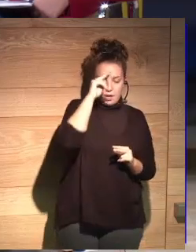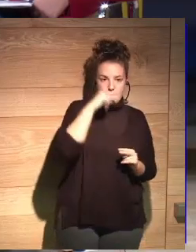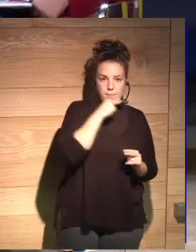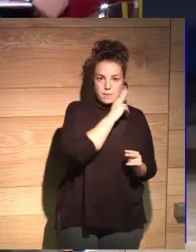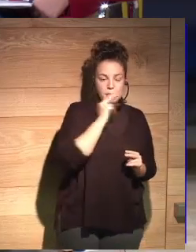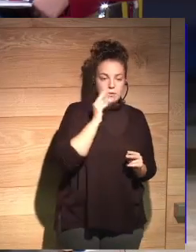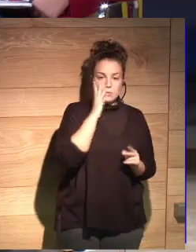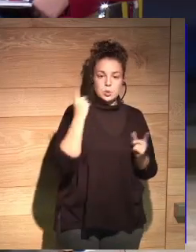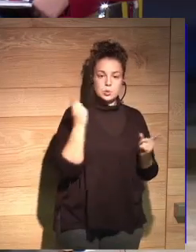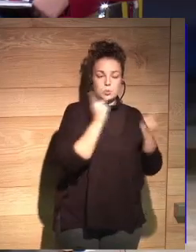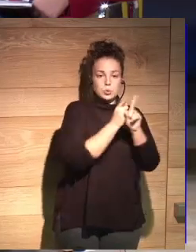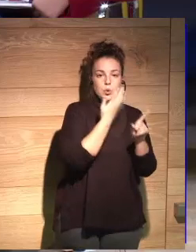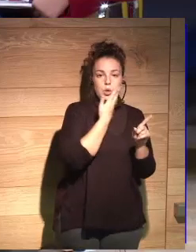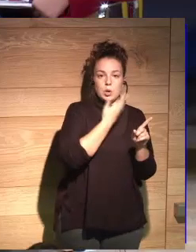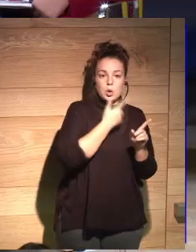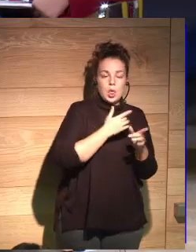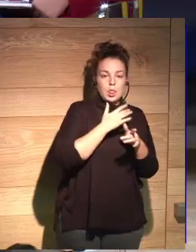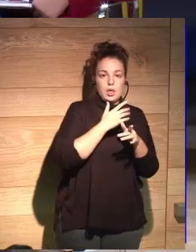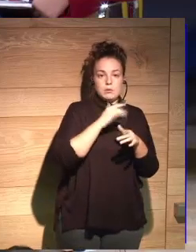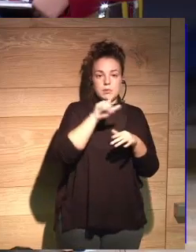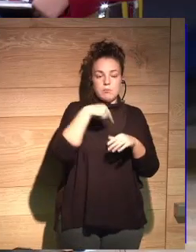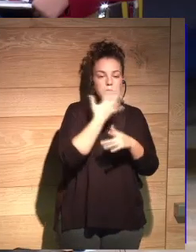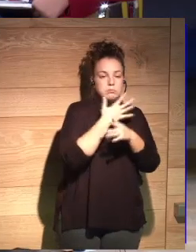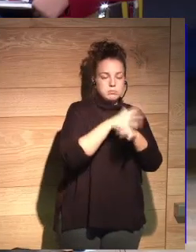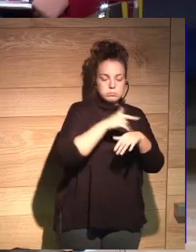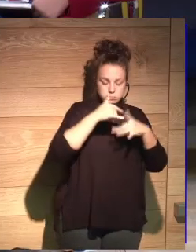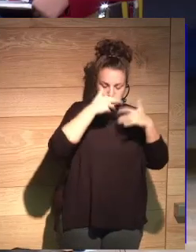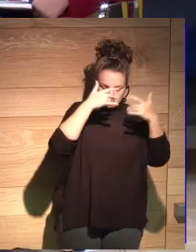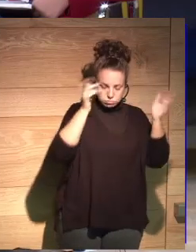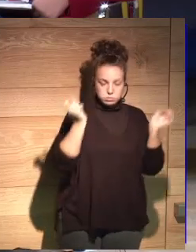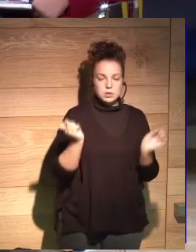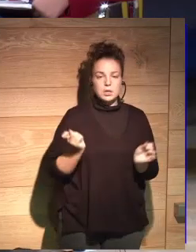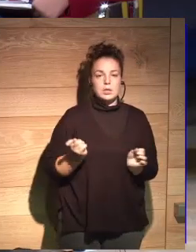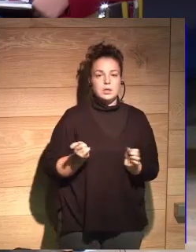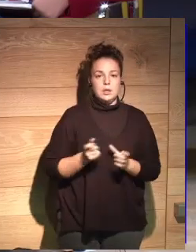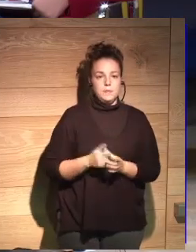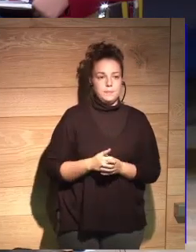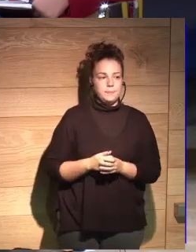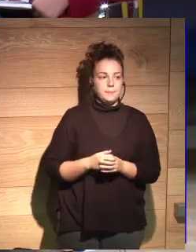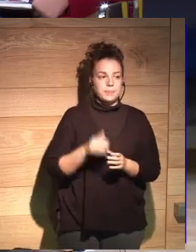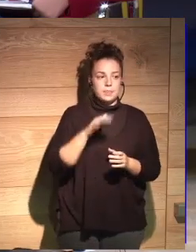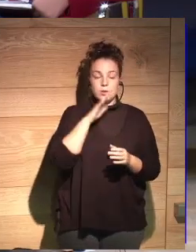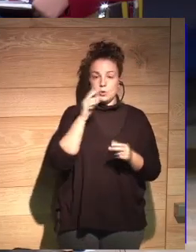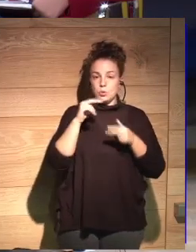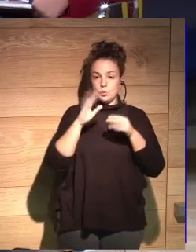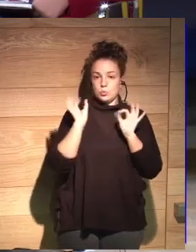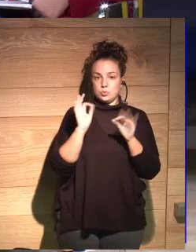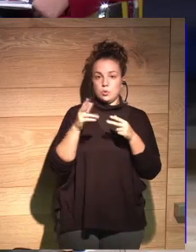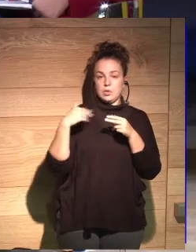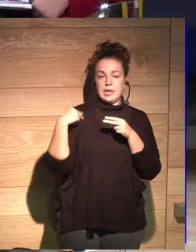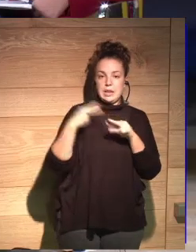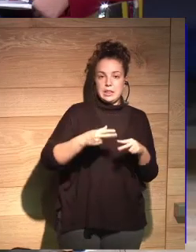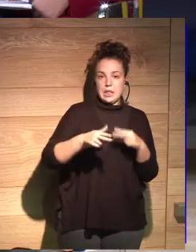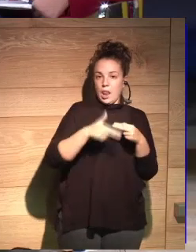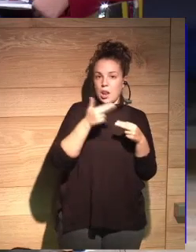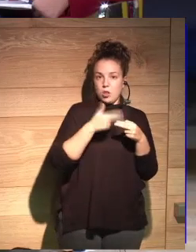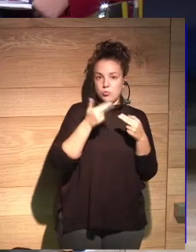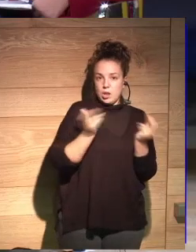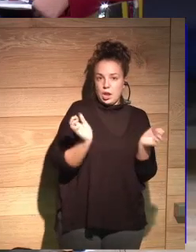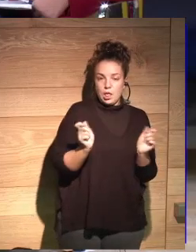their parents who met and love, and that they make love one night or whatever, you know, genetic